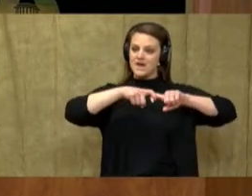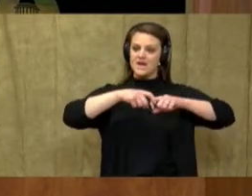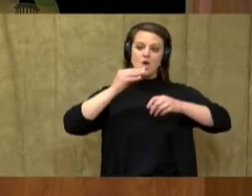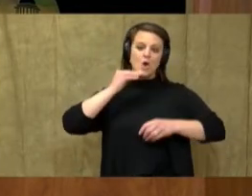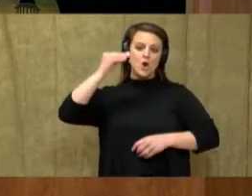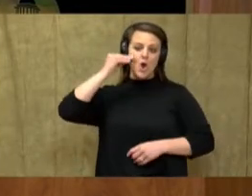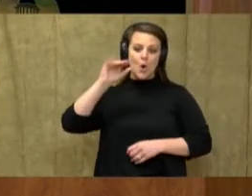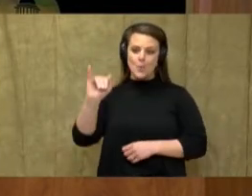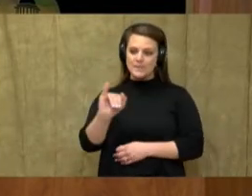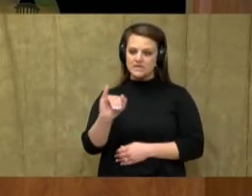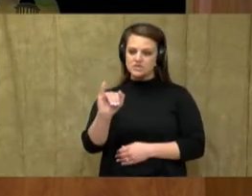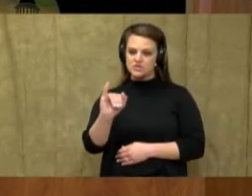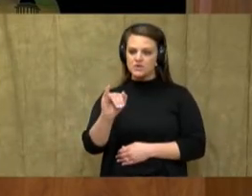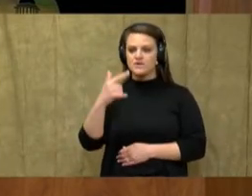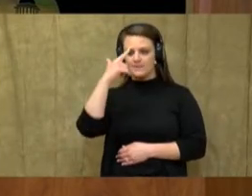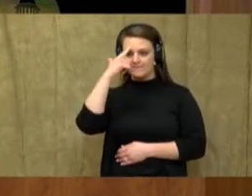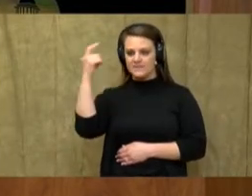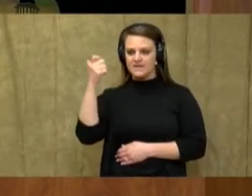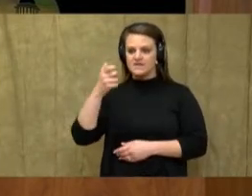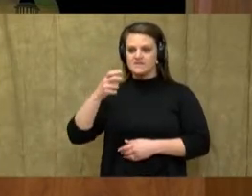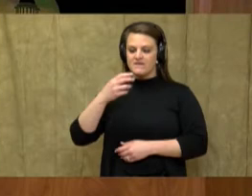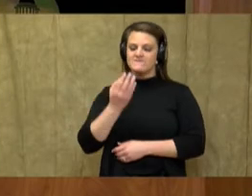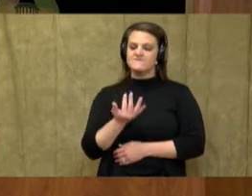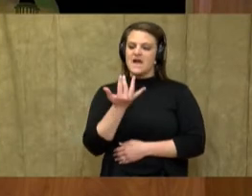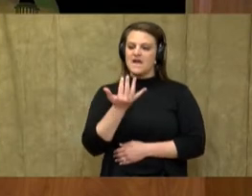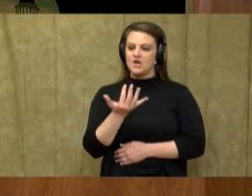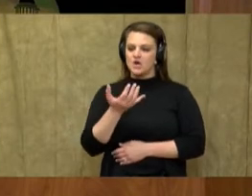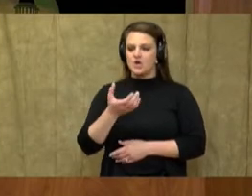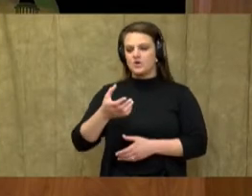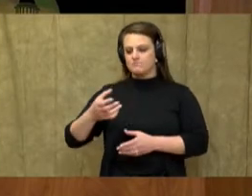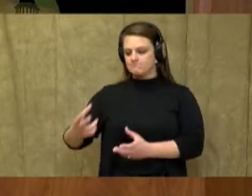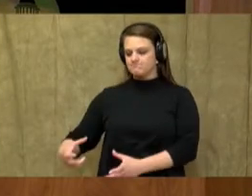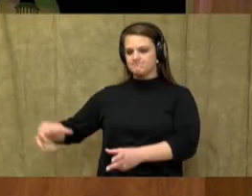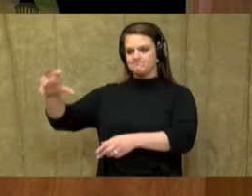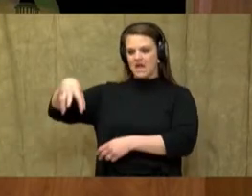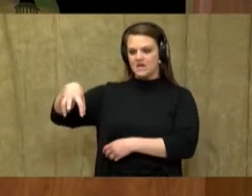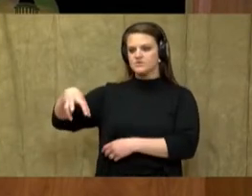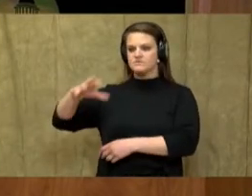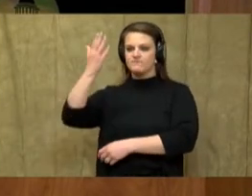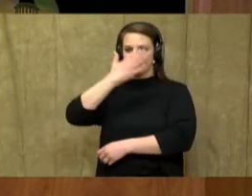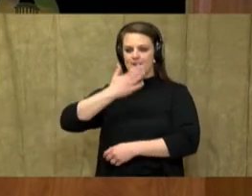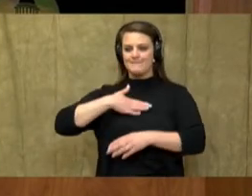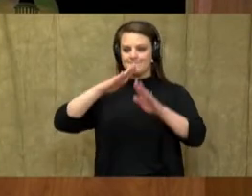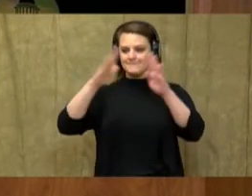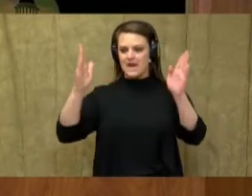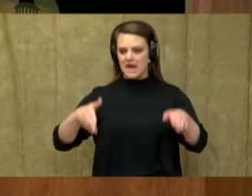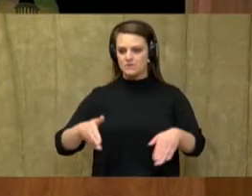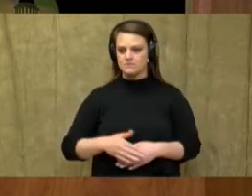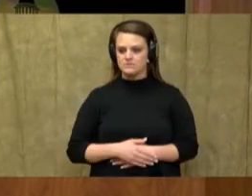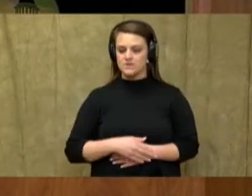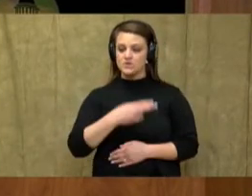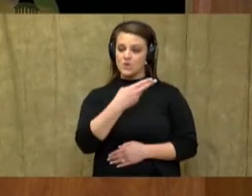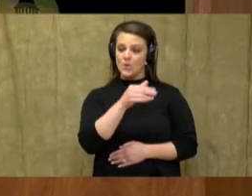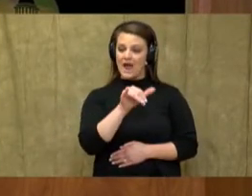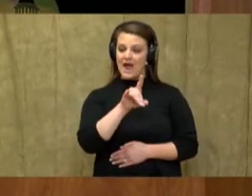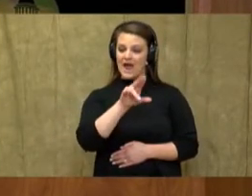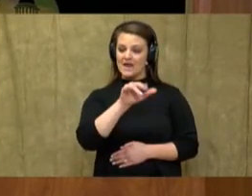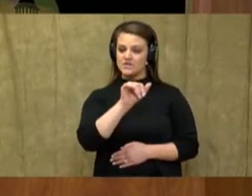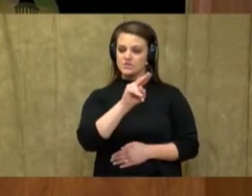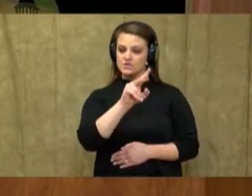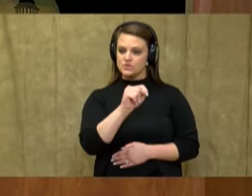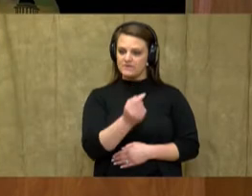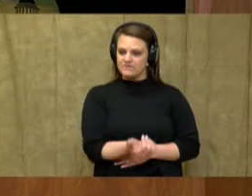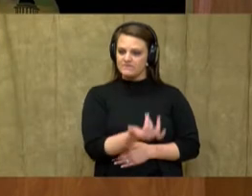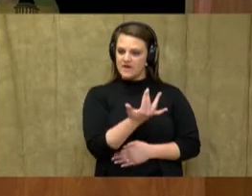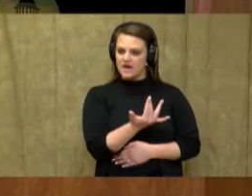insurance because of the fire hydrant is in front of my house. Okay, so a fire hydrant, what is that? That